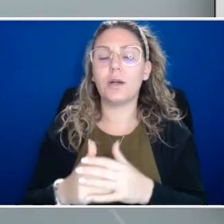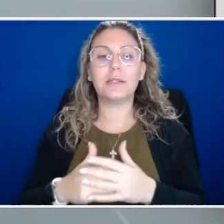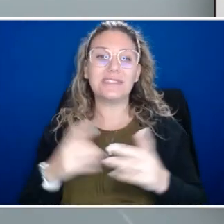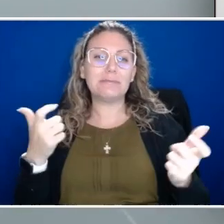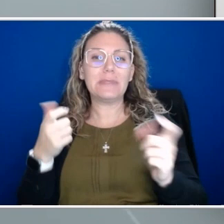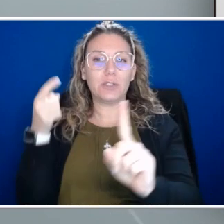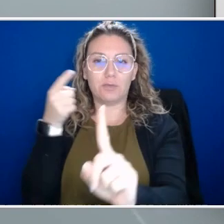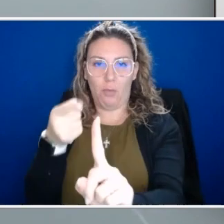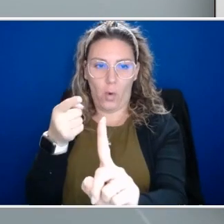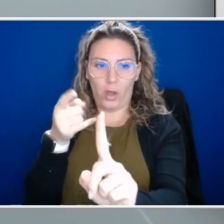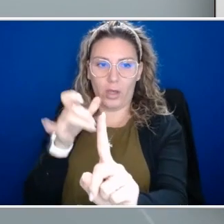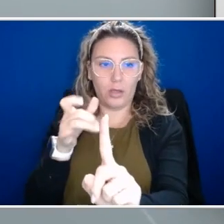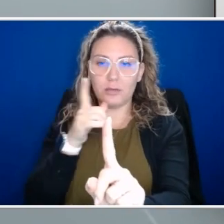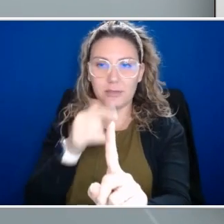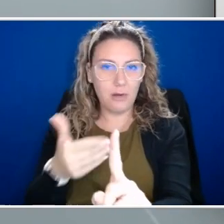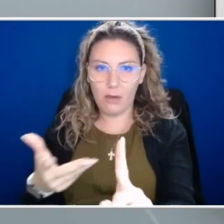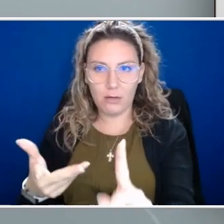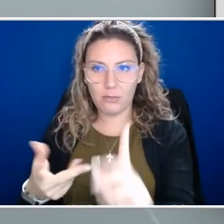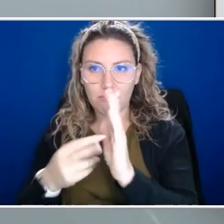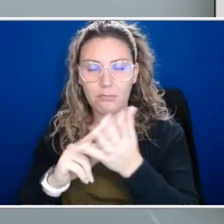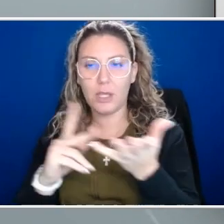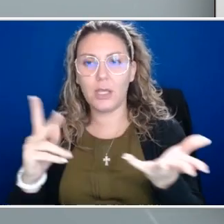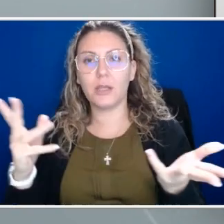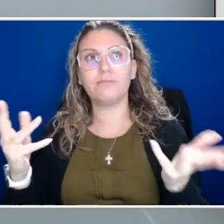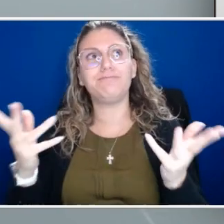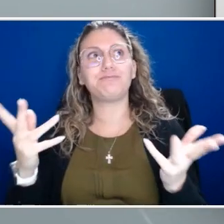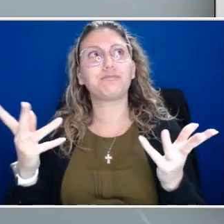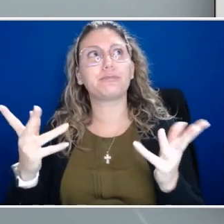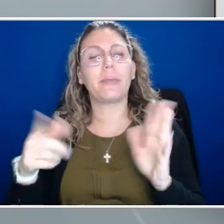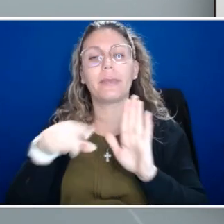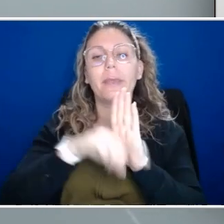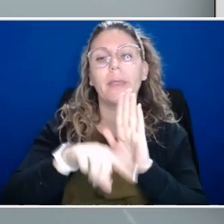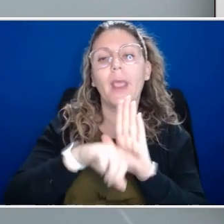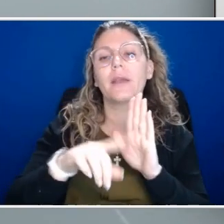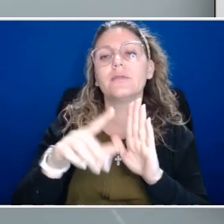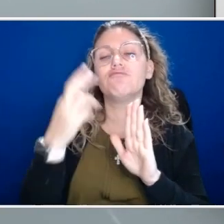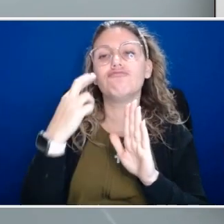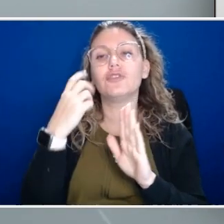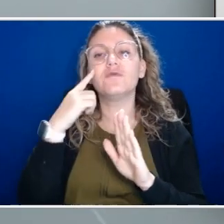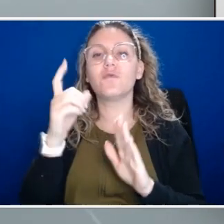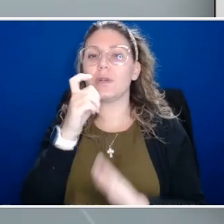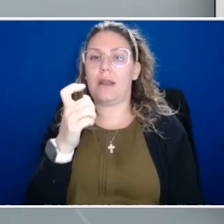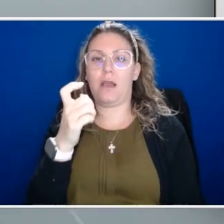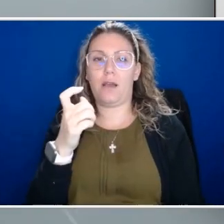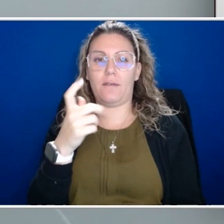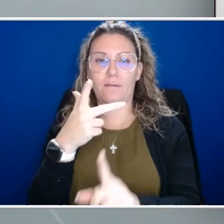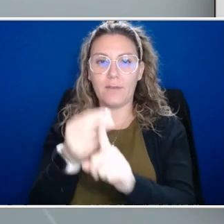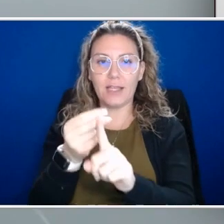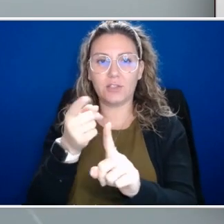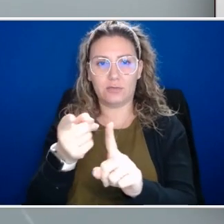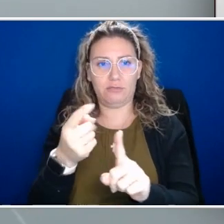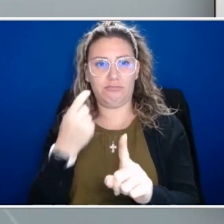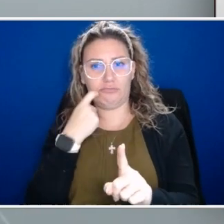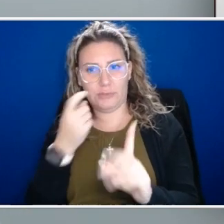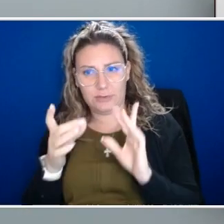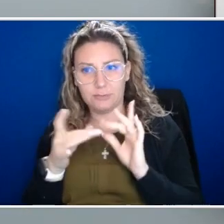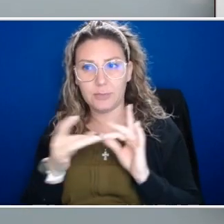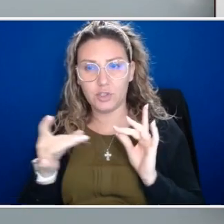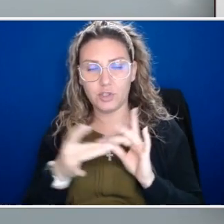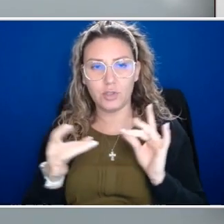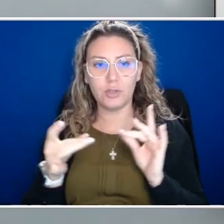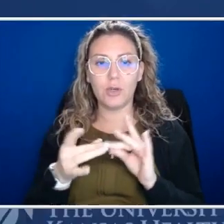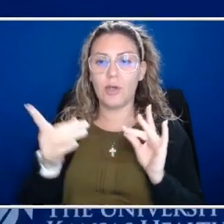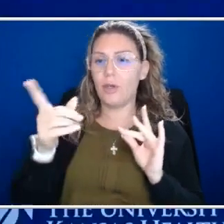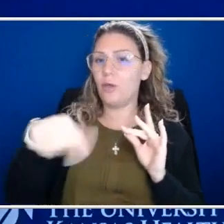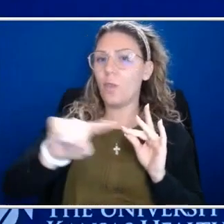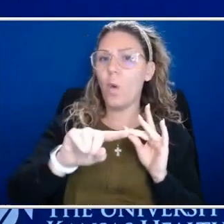an indictment on a reason to not get vaccinated. As you had just said, those who've